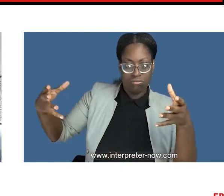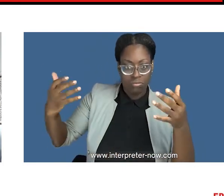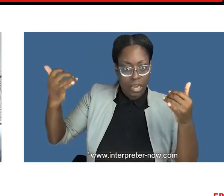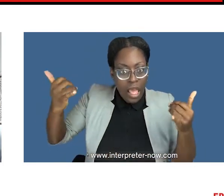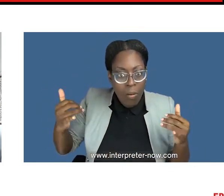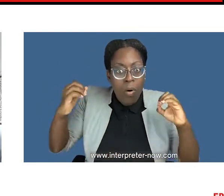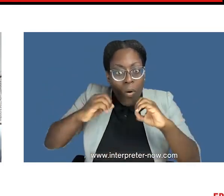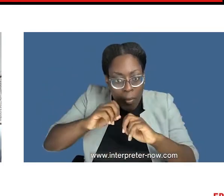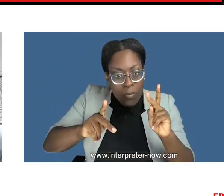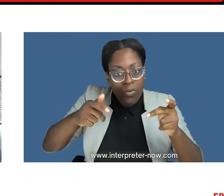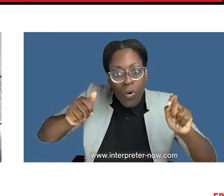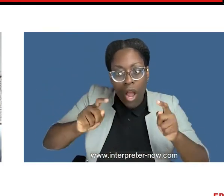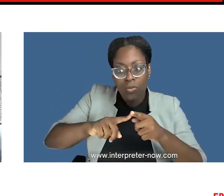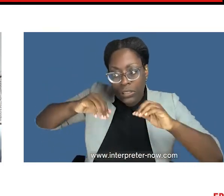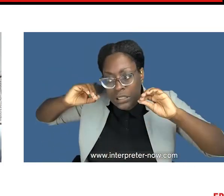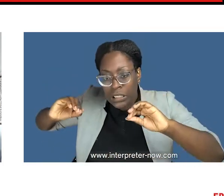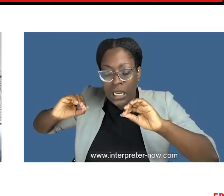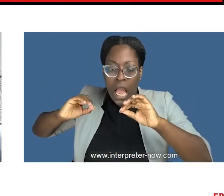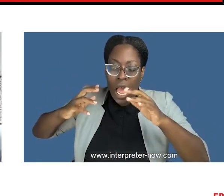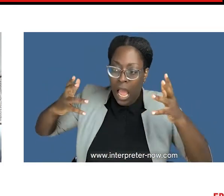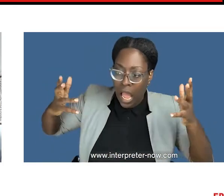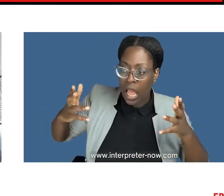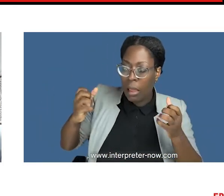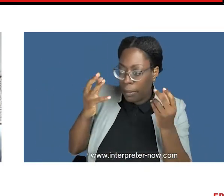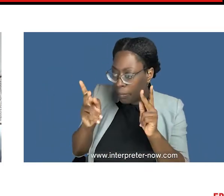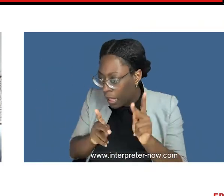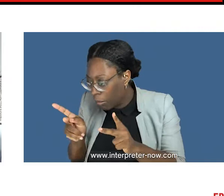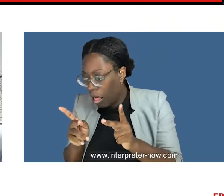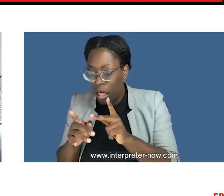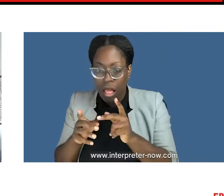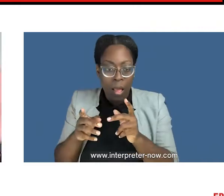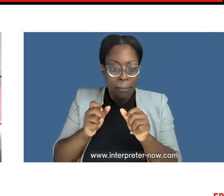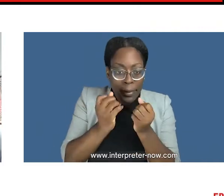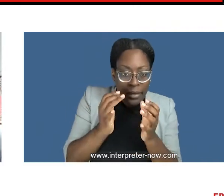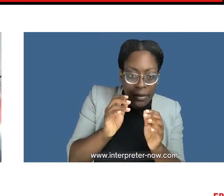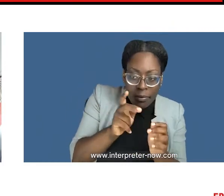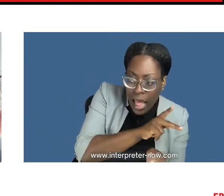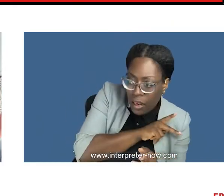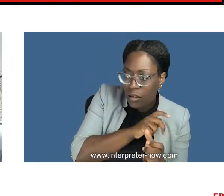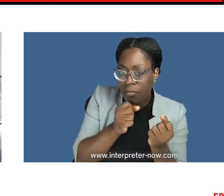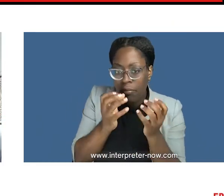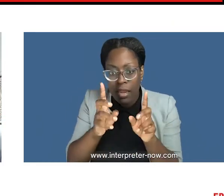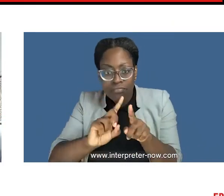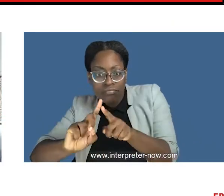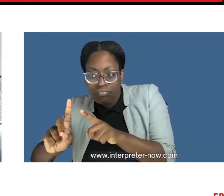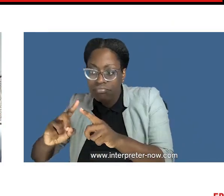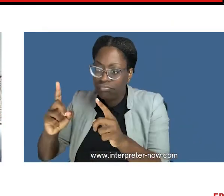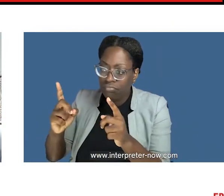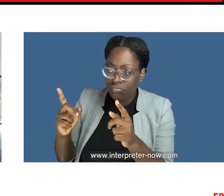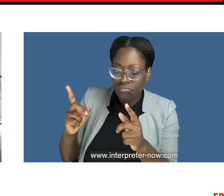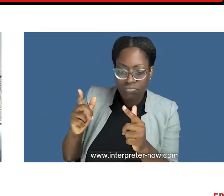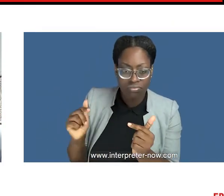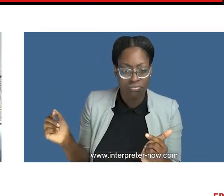to hire diverse, underrepresented people from the beginning than to wait until you have a bigger team that is